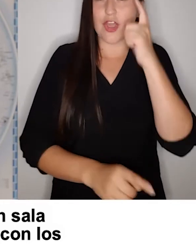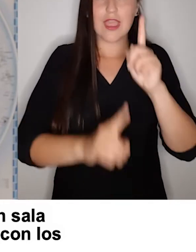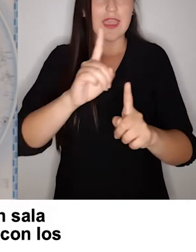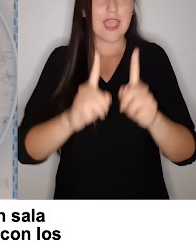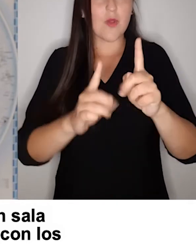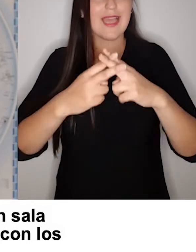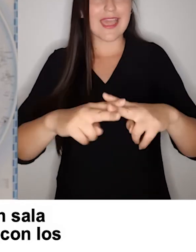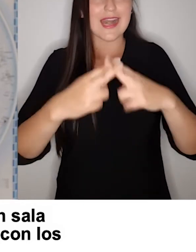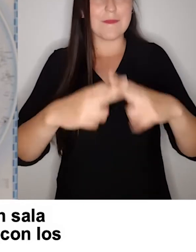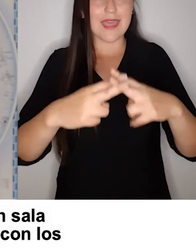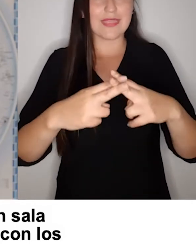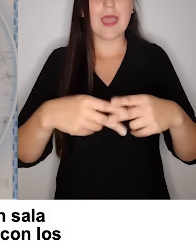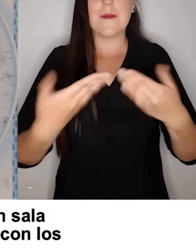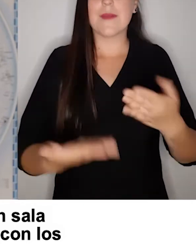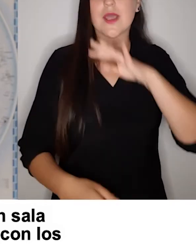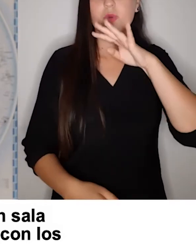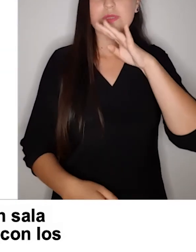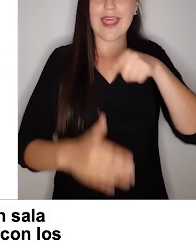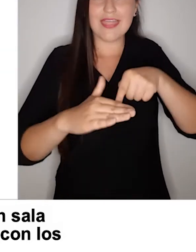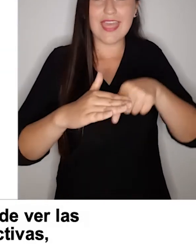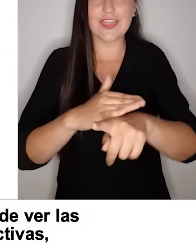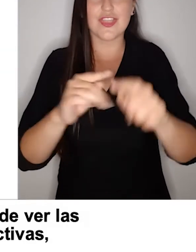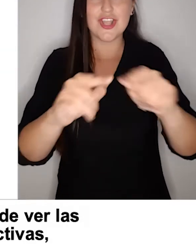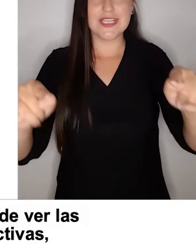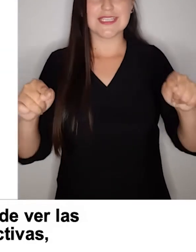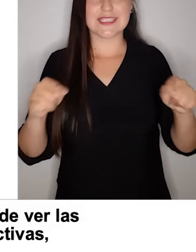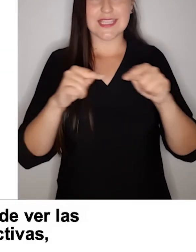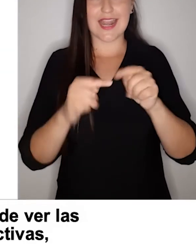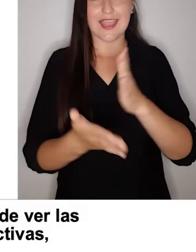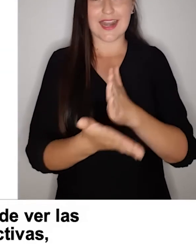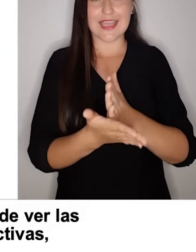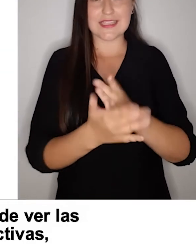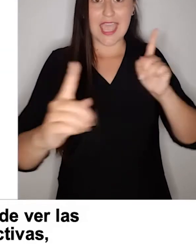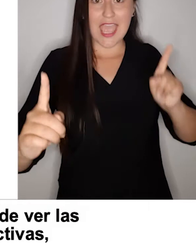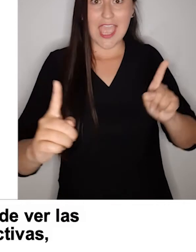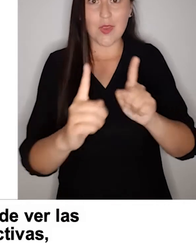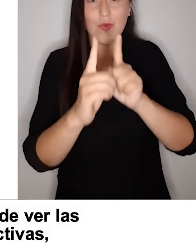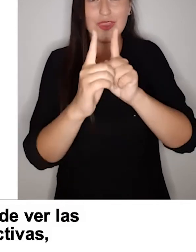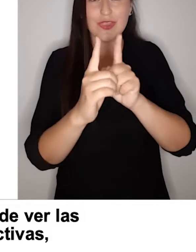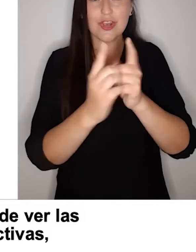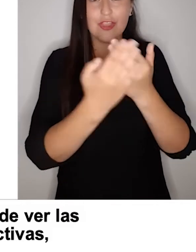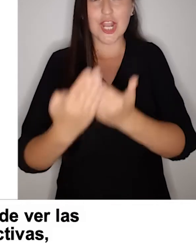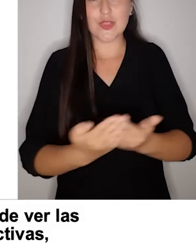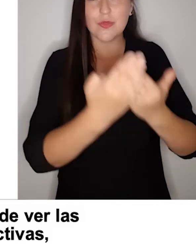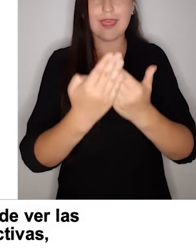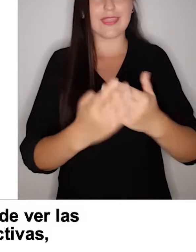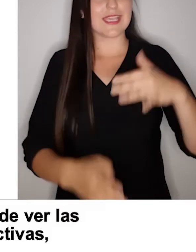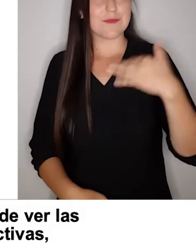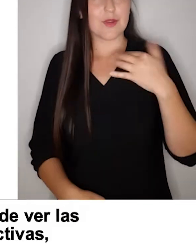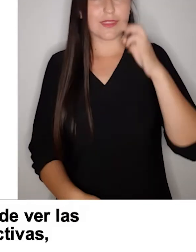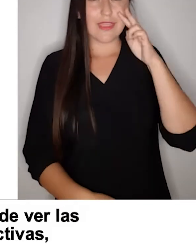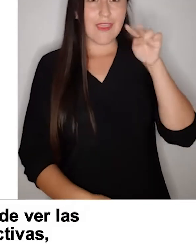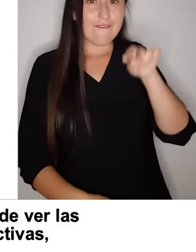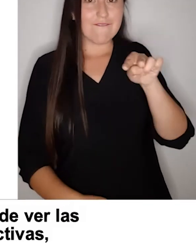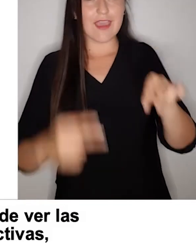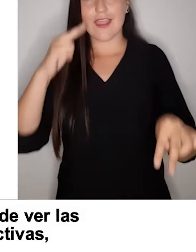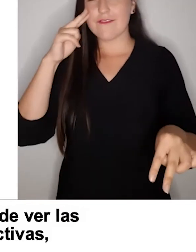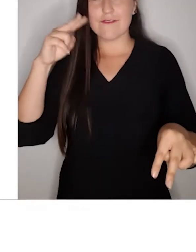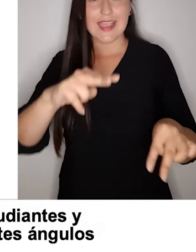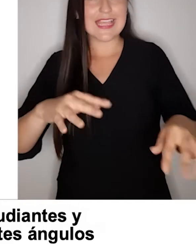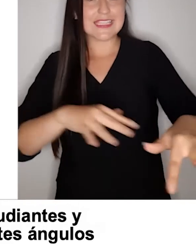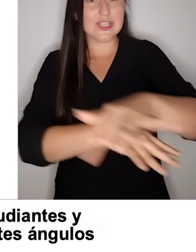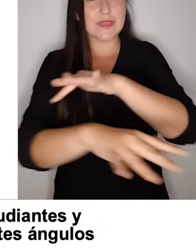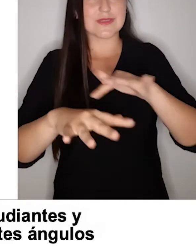use. In the daily meetings with pupils, it's important to be able to see situations from several